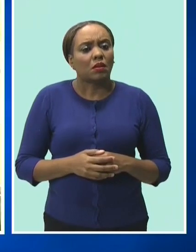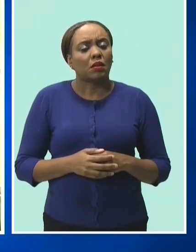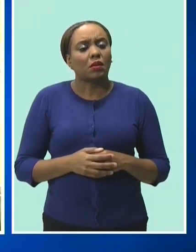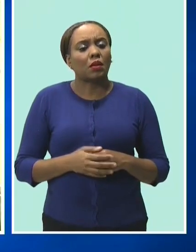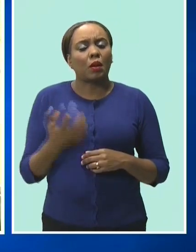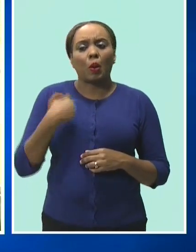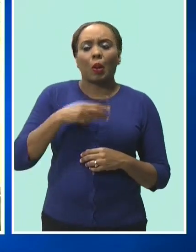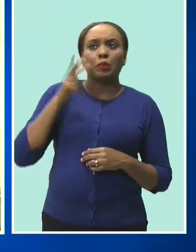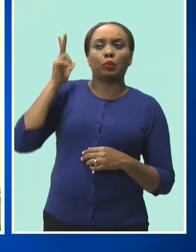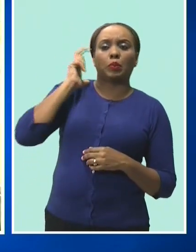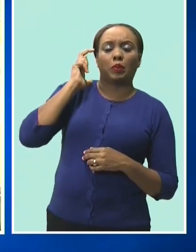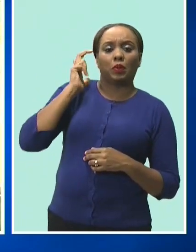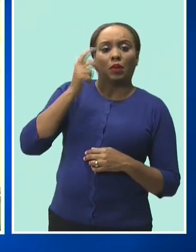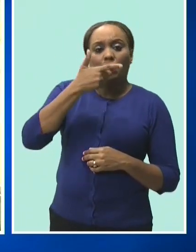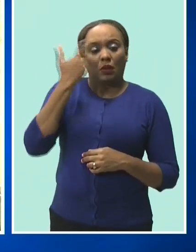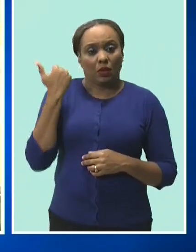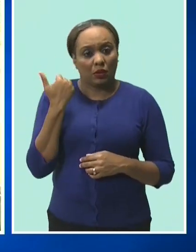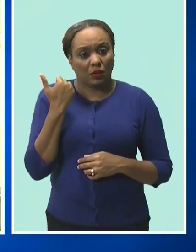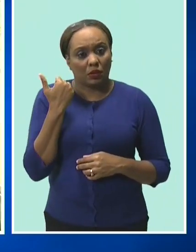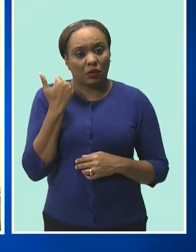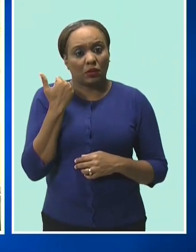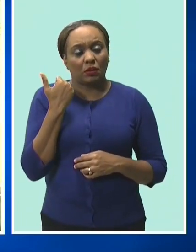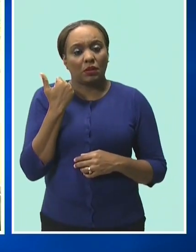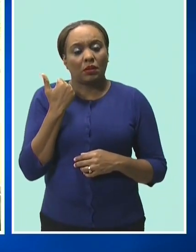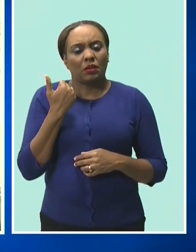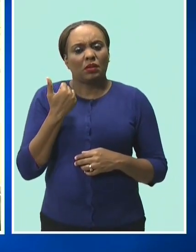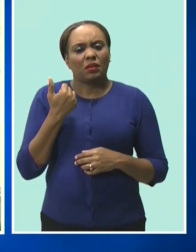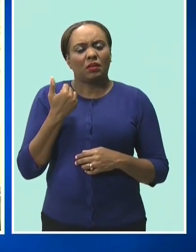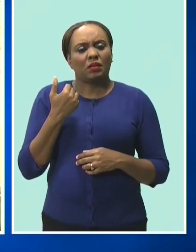the effect of this kind of behavior,